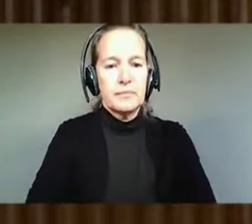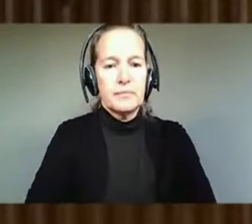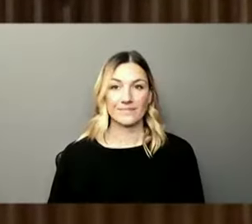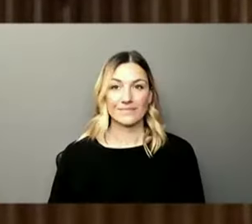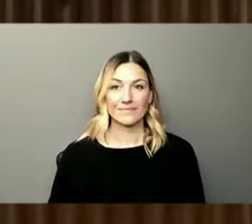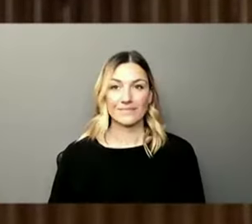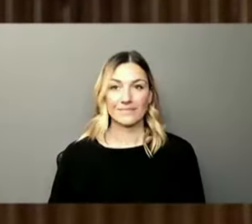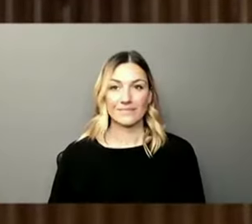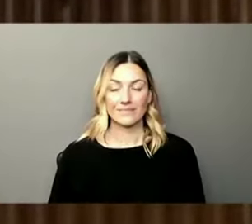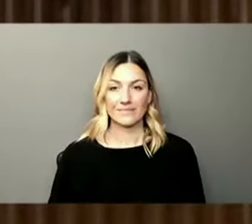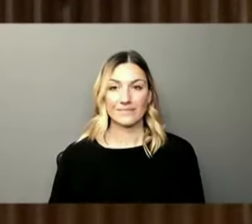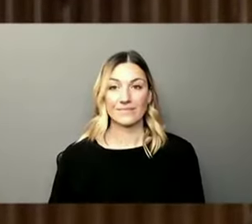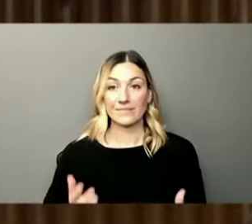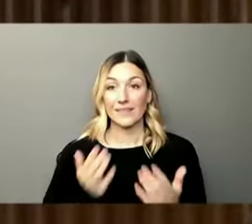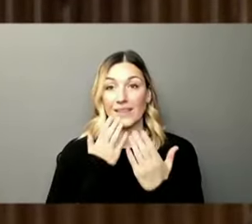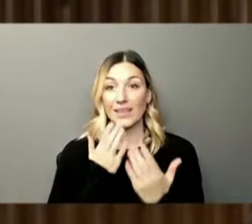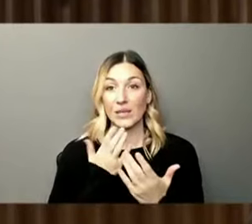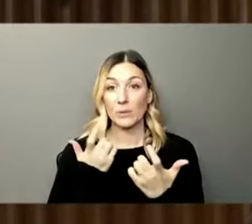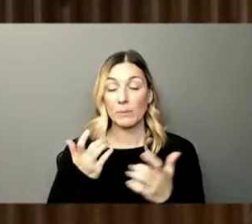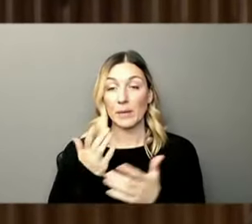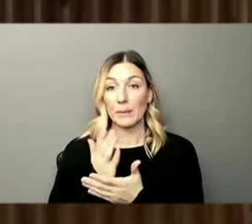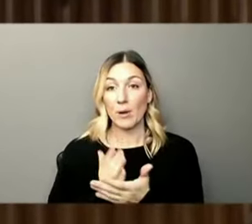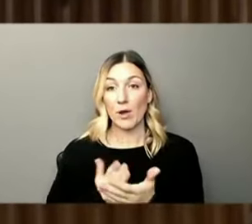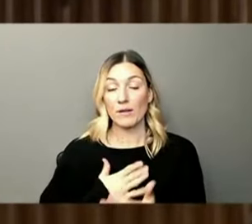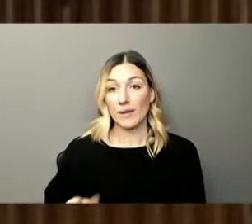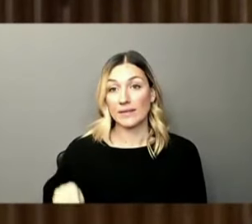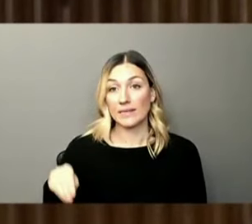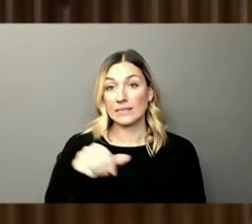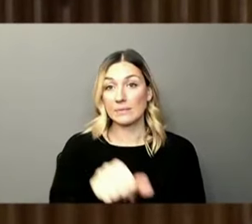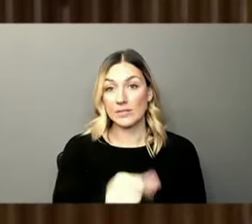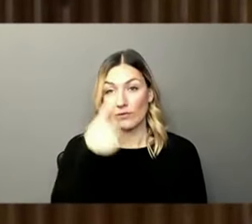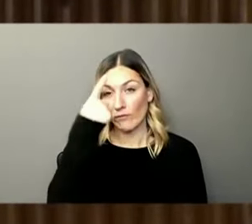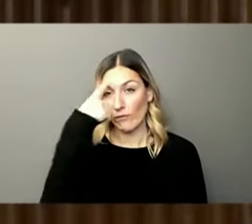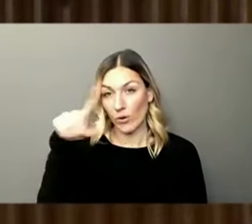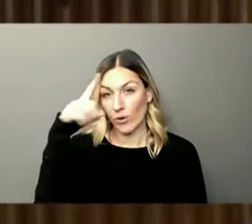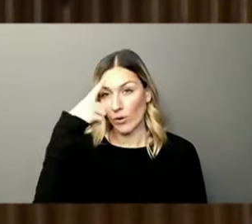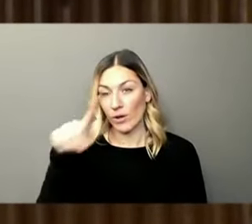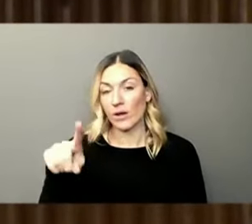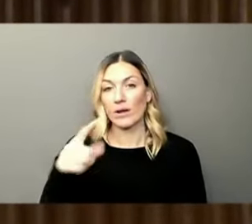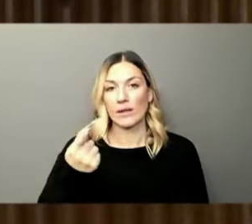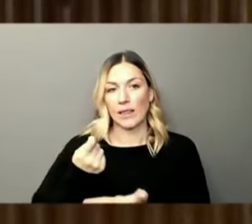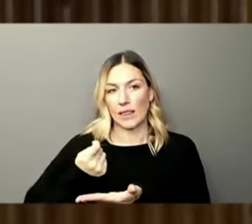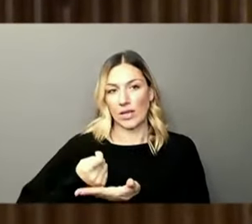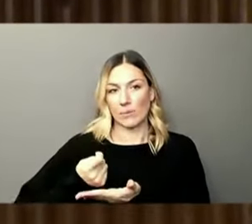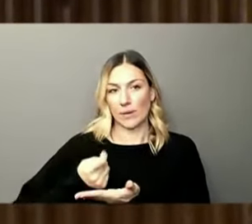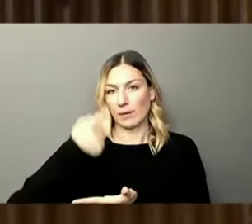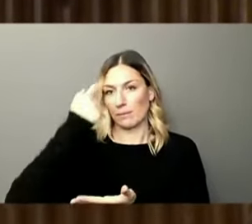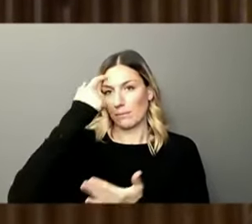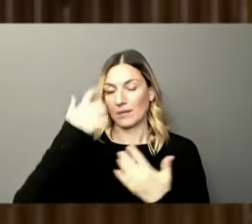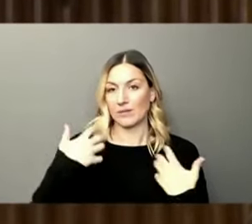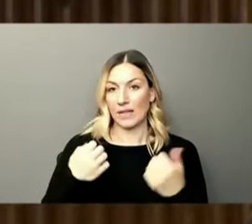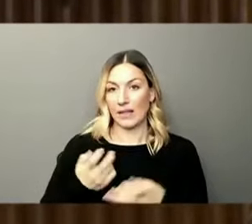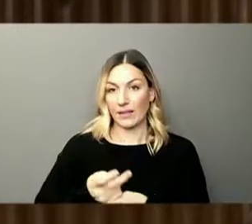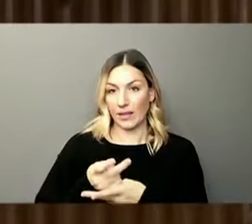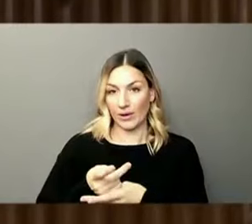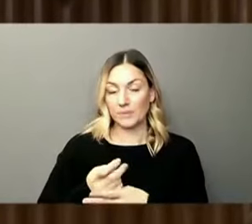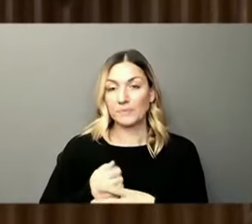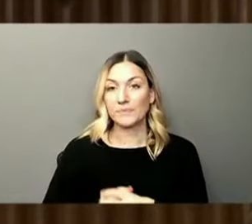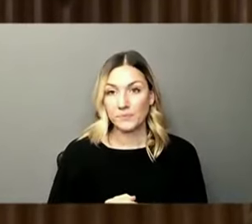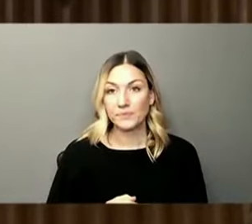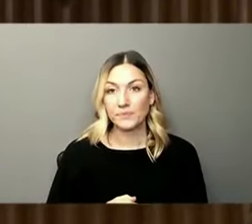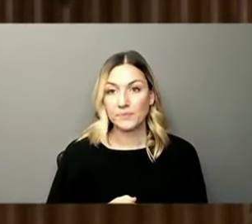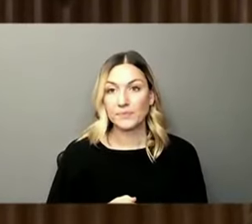A large part of my out-of-pocket expenses have been for therapy, for mental health care.